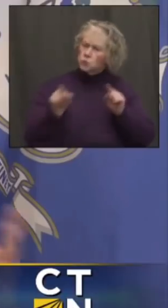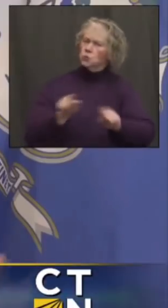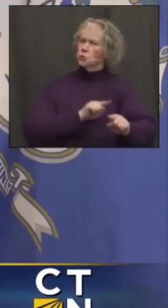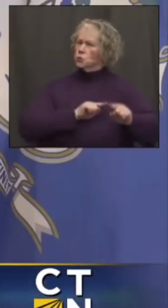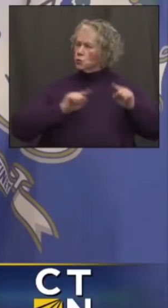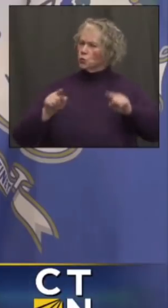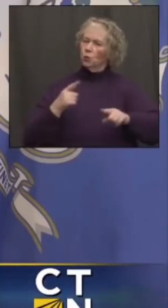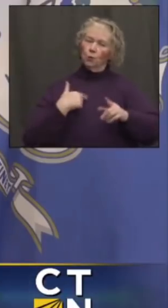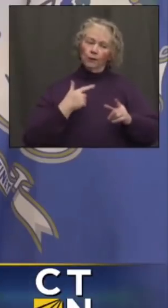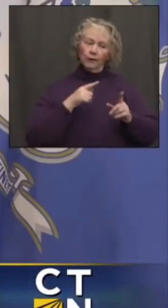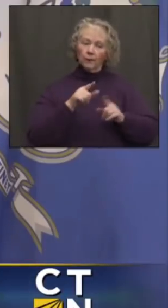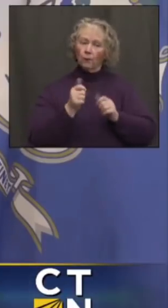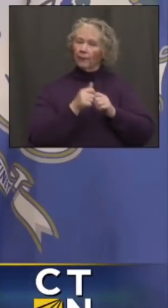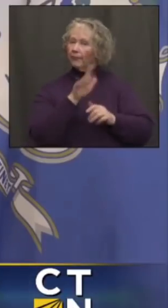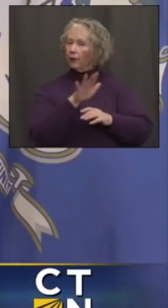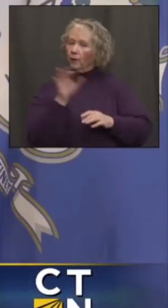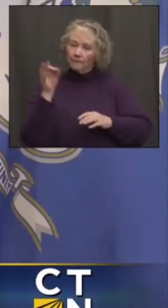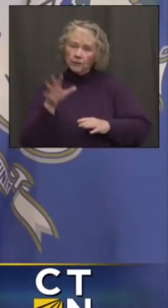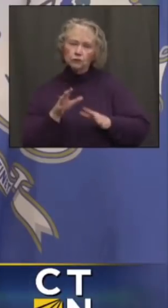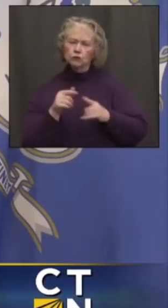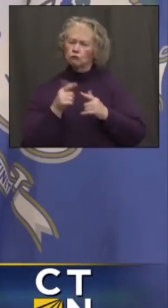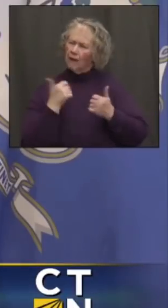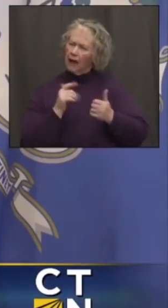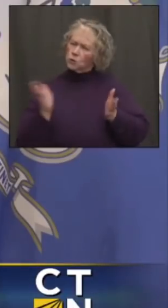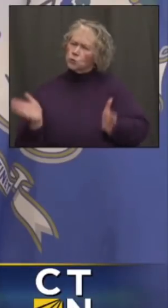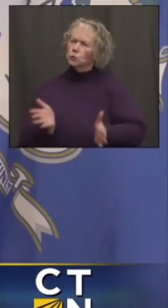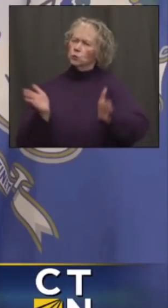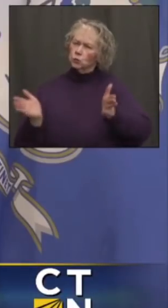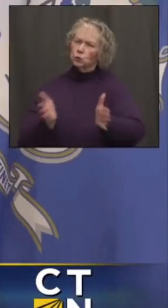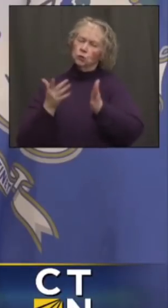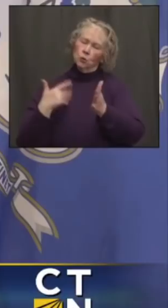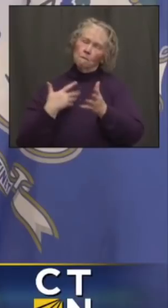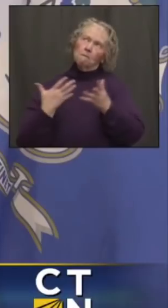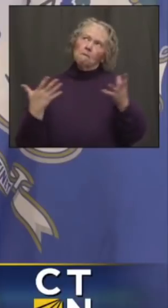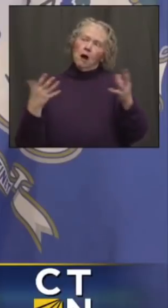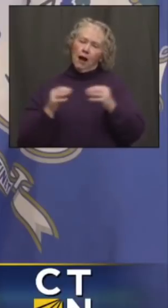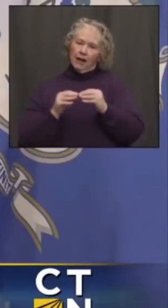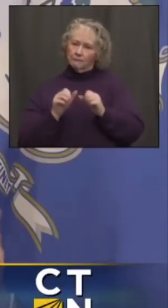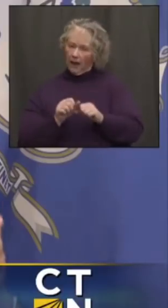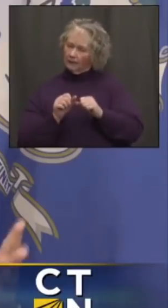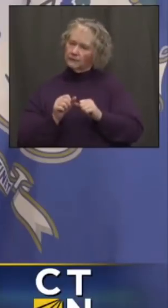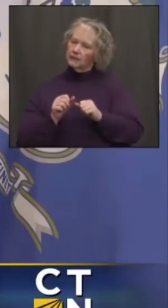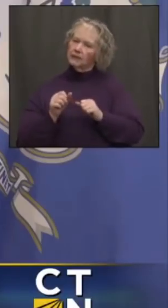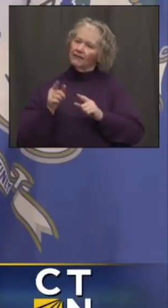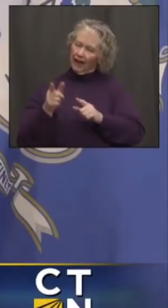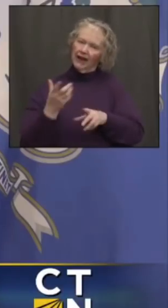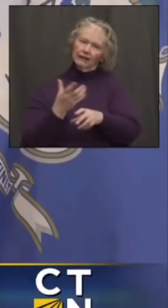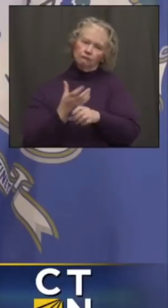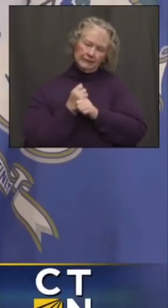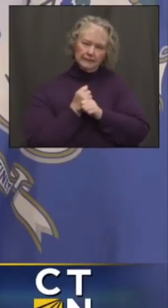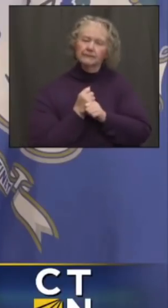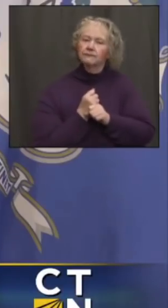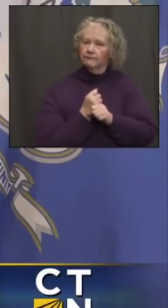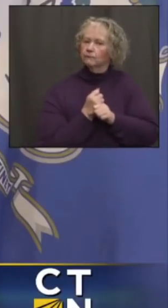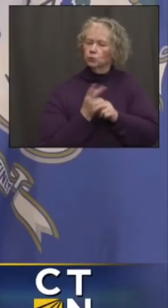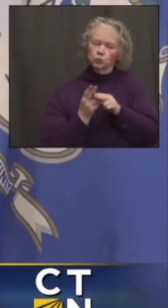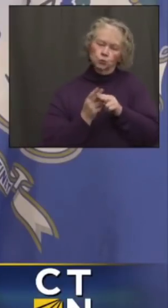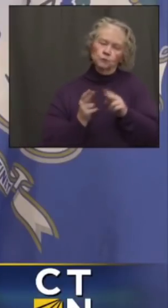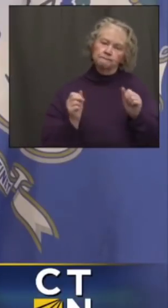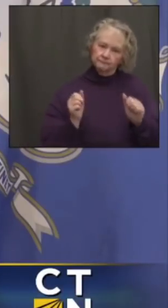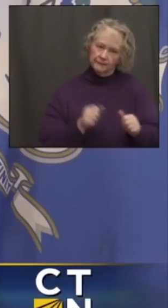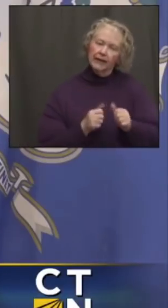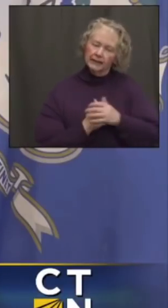But there's no trade-off. We are over-allocating to those underserved communities. We're bringing mobile vans to those underserved communities. We're